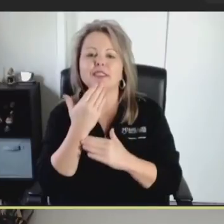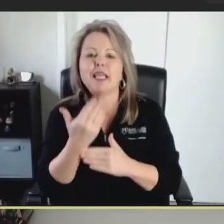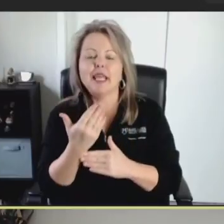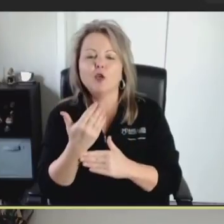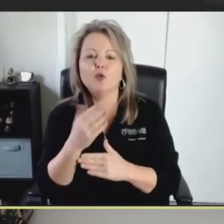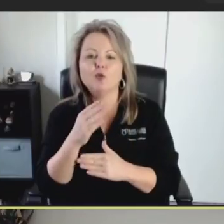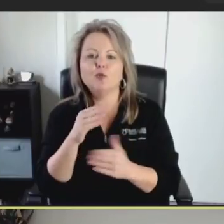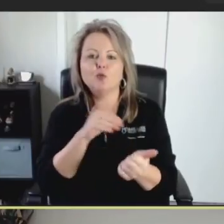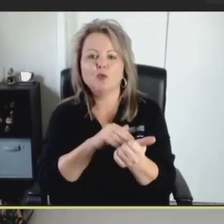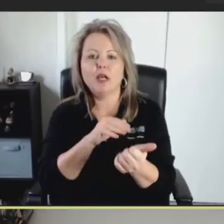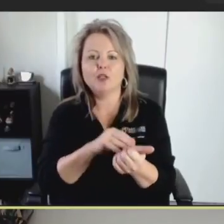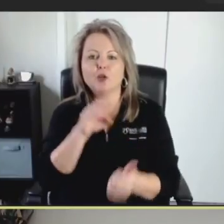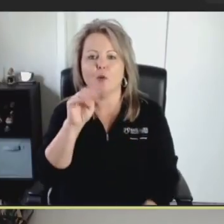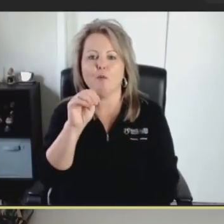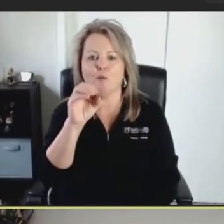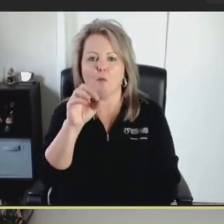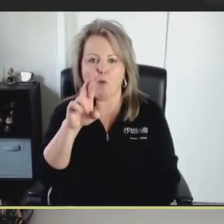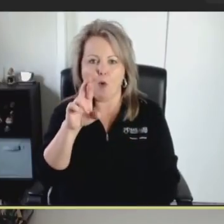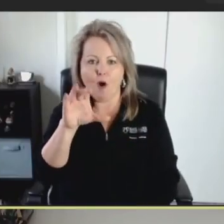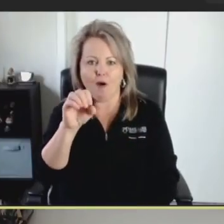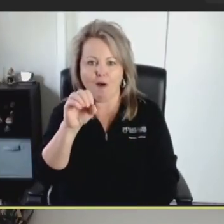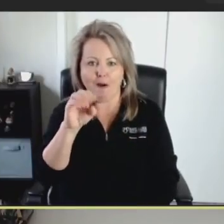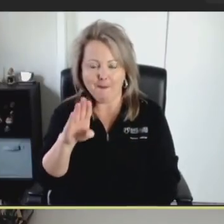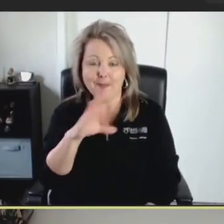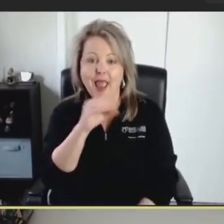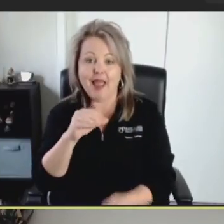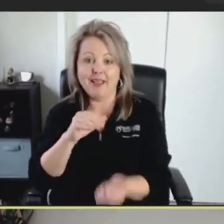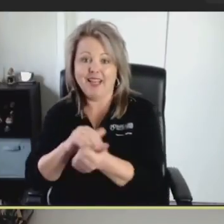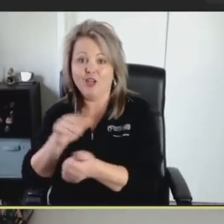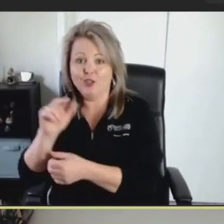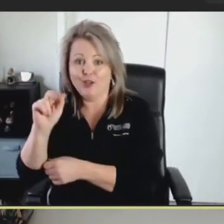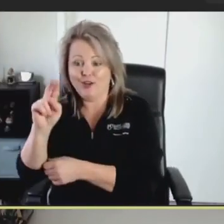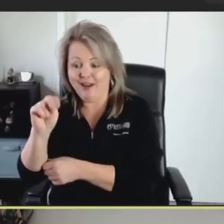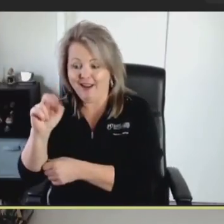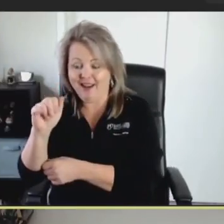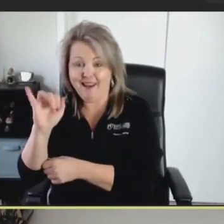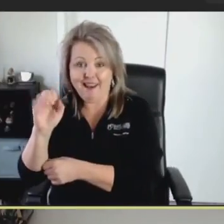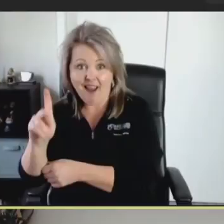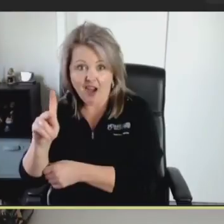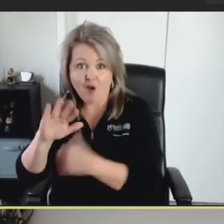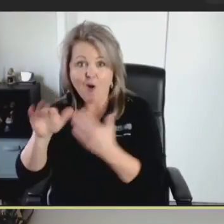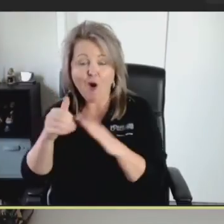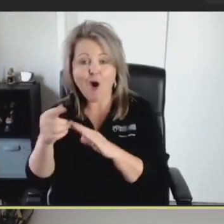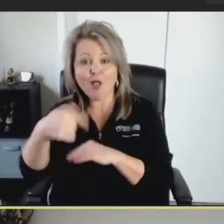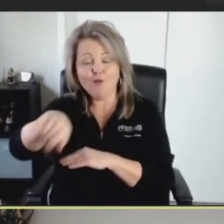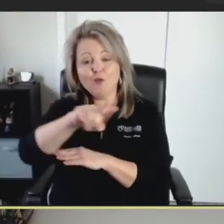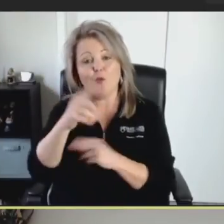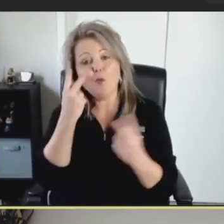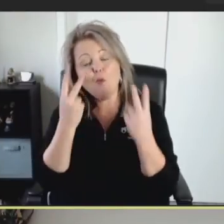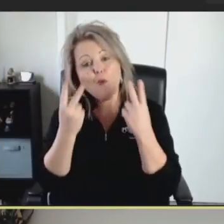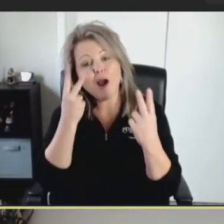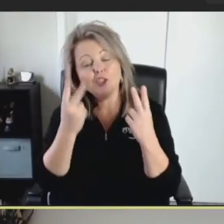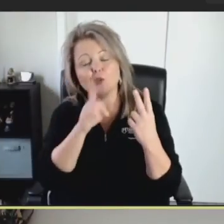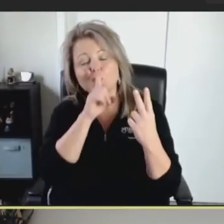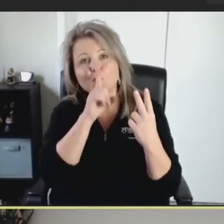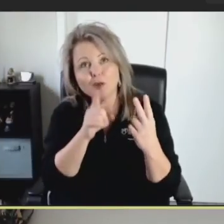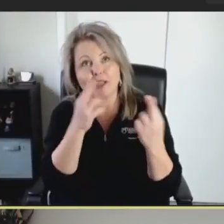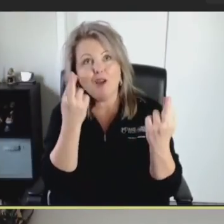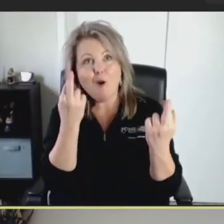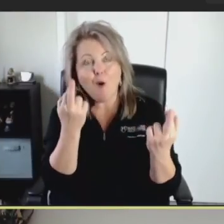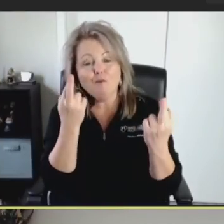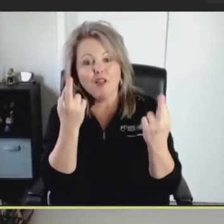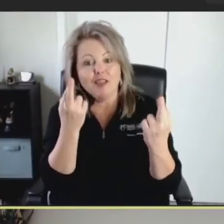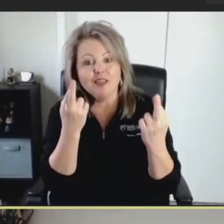Morcom and Dr. Nike for being on today, for all of you who are watching. Again, we are really hopeful about